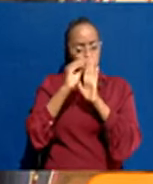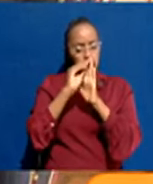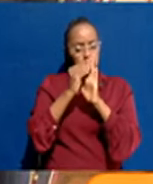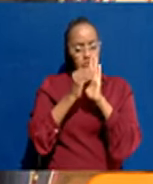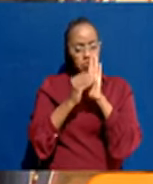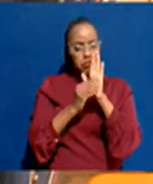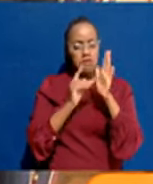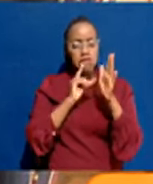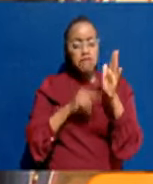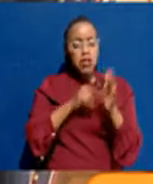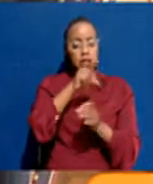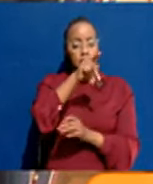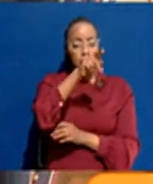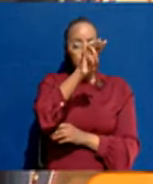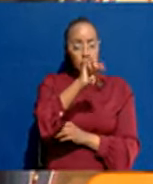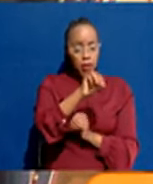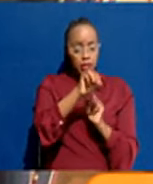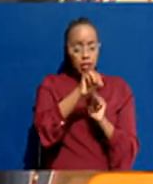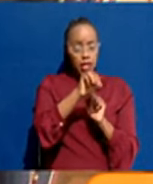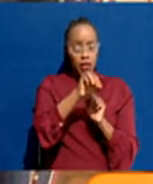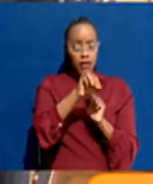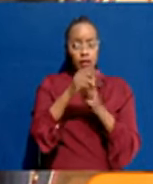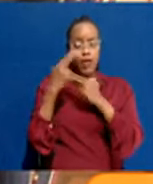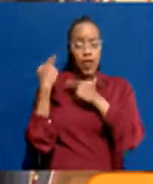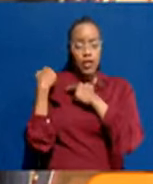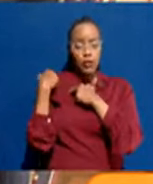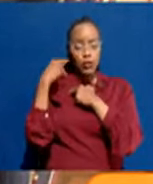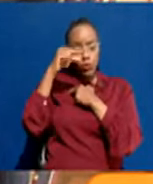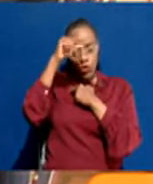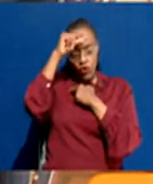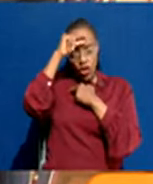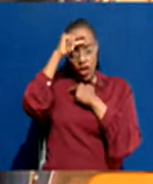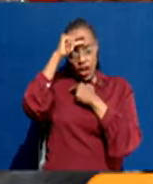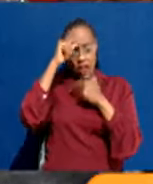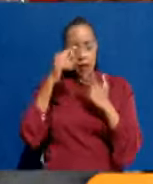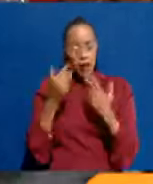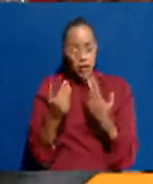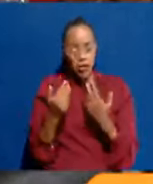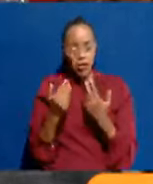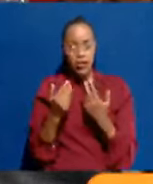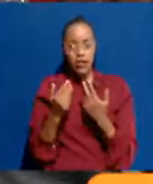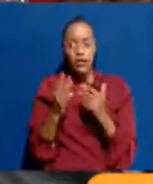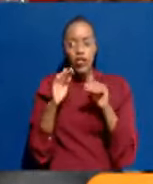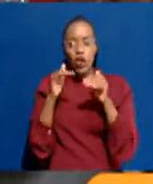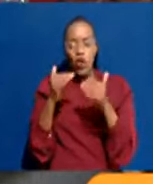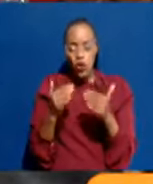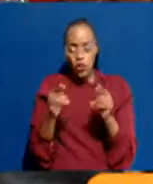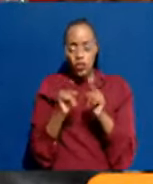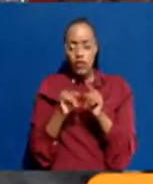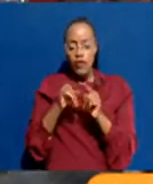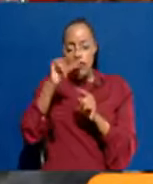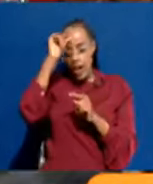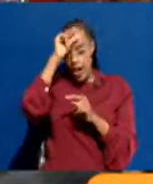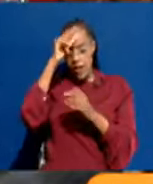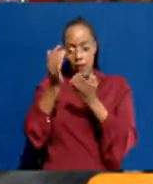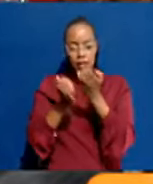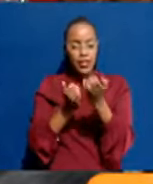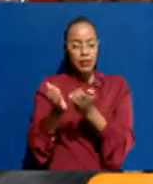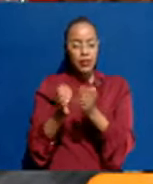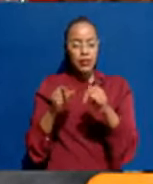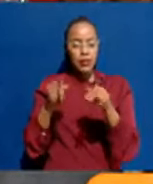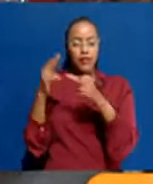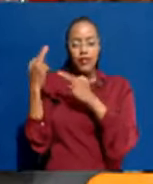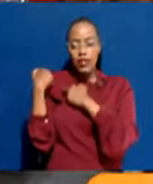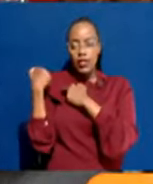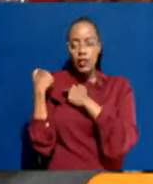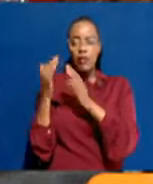And I said the Prime Minister is in charge of government. Home means government business.